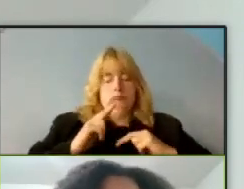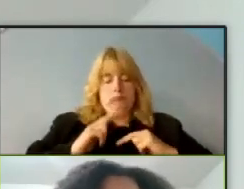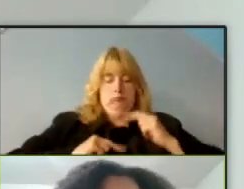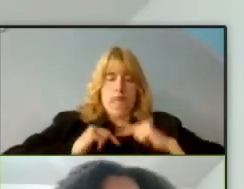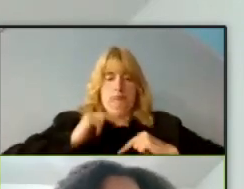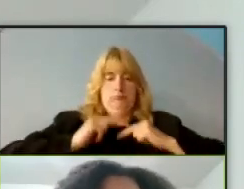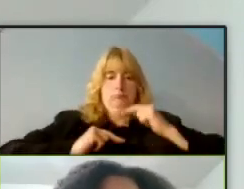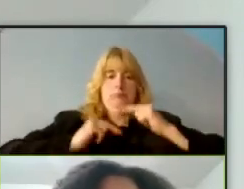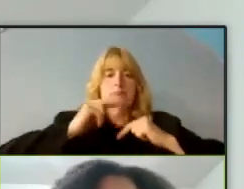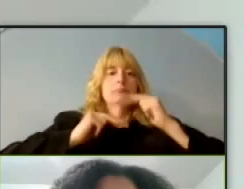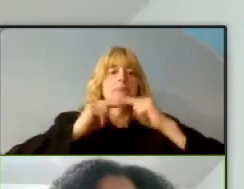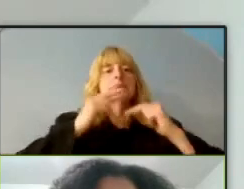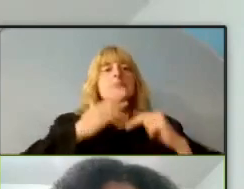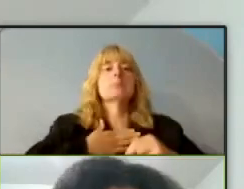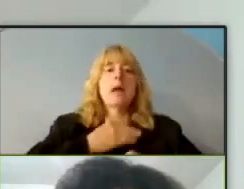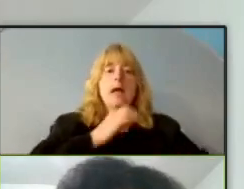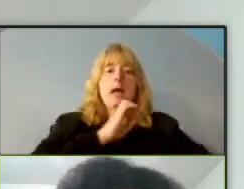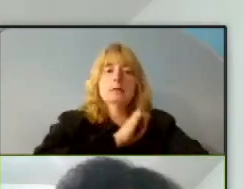energy.